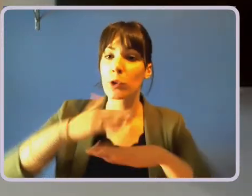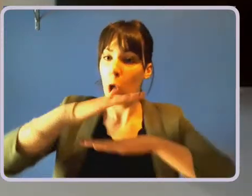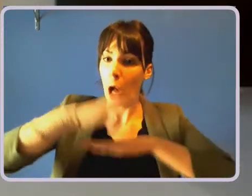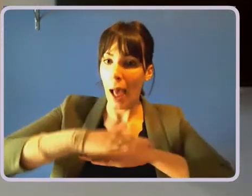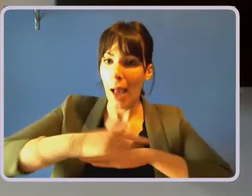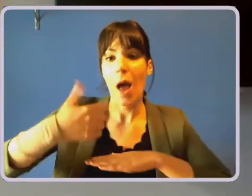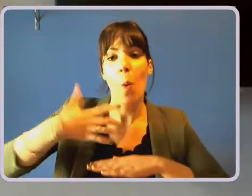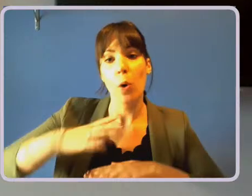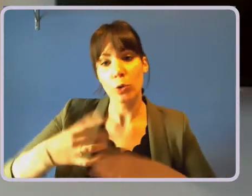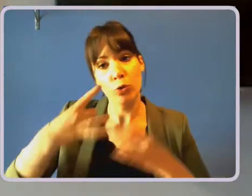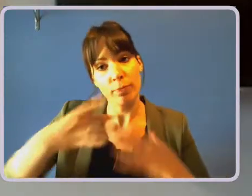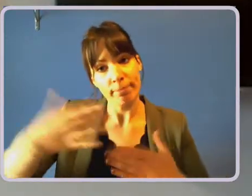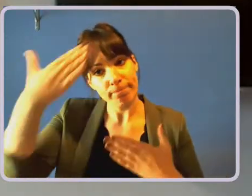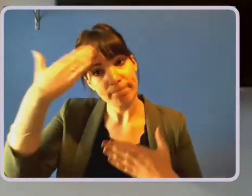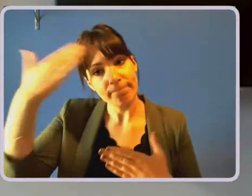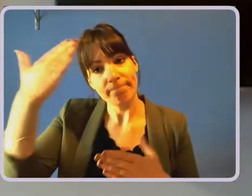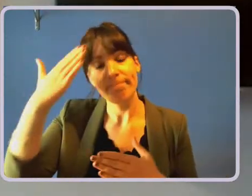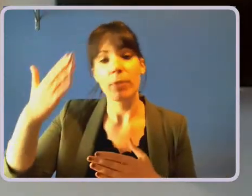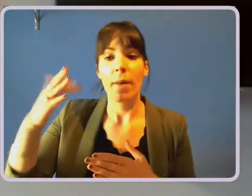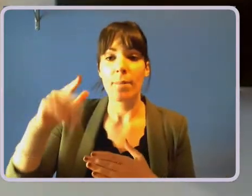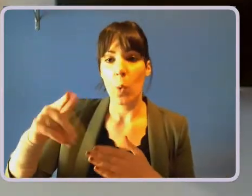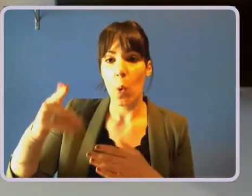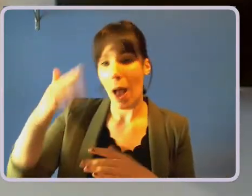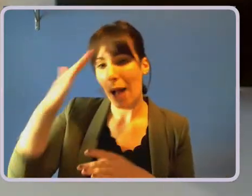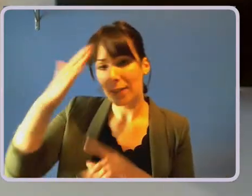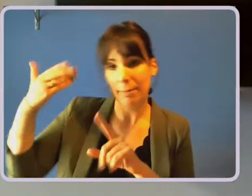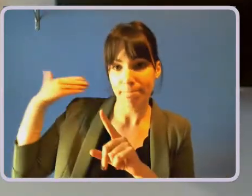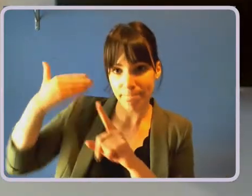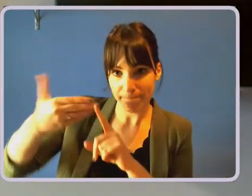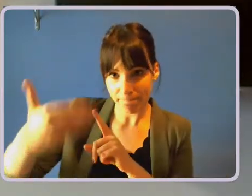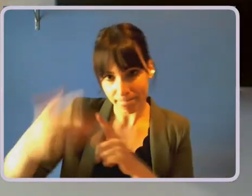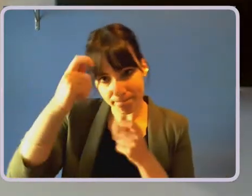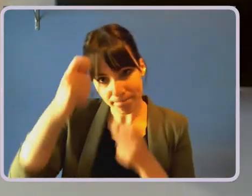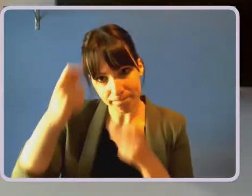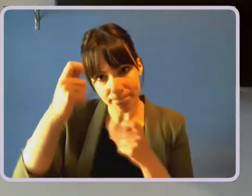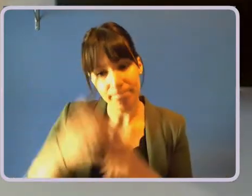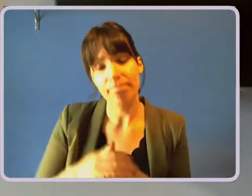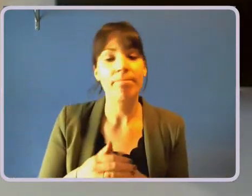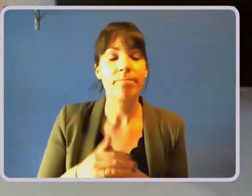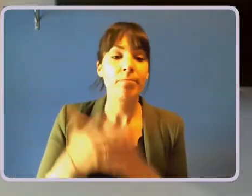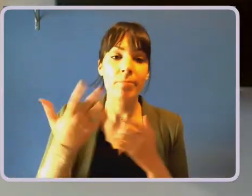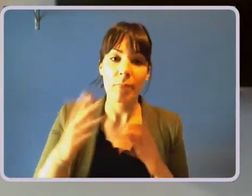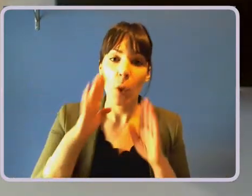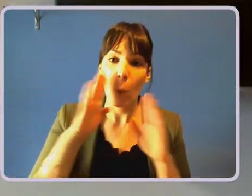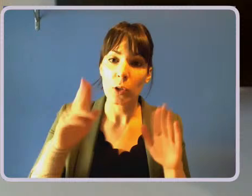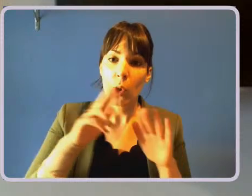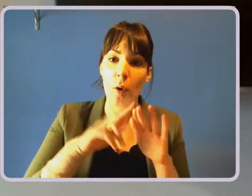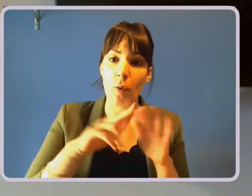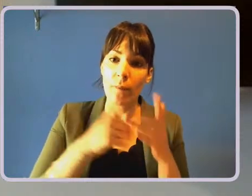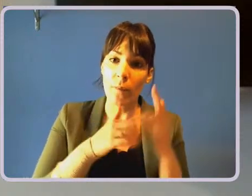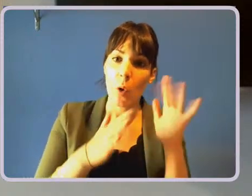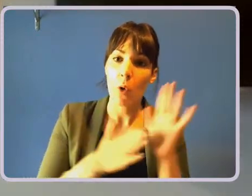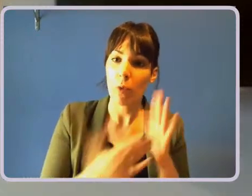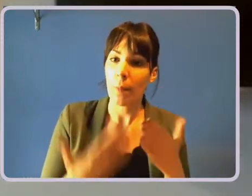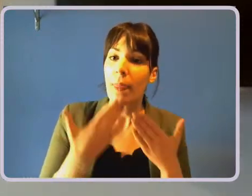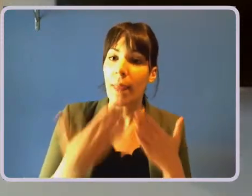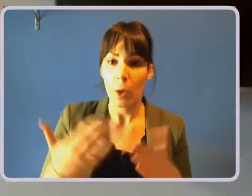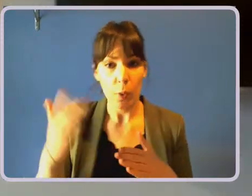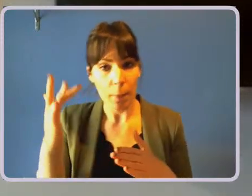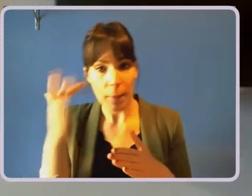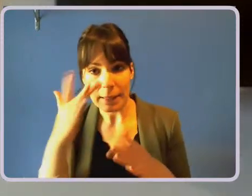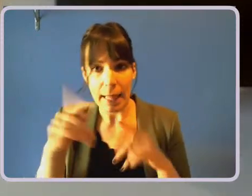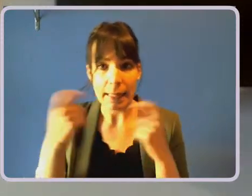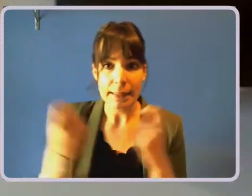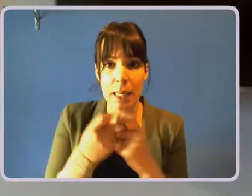present and emerging. It's been a wonderful forum. Thank you, Melissa and the team at Daru for facilitating. So my name's Adrian. I work